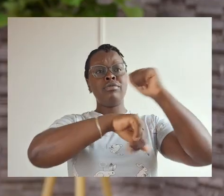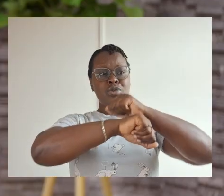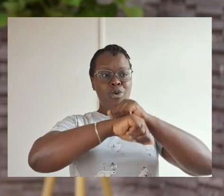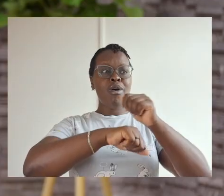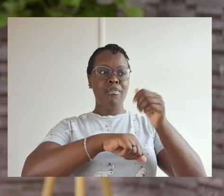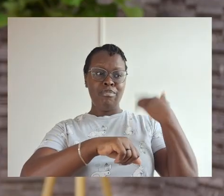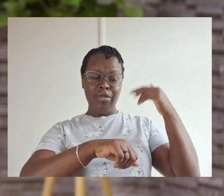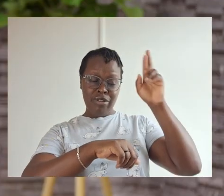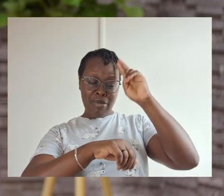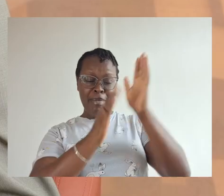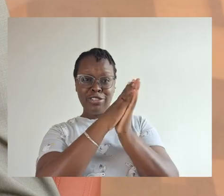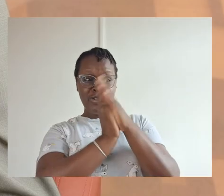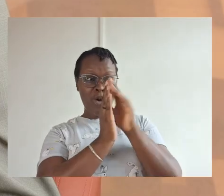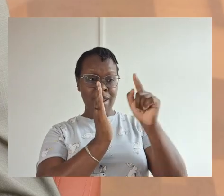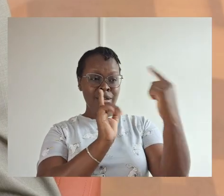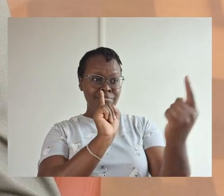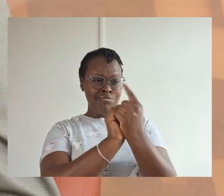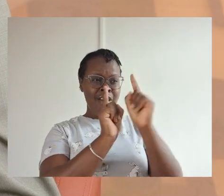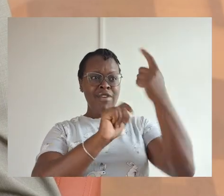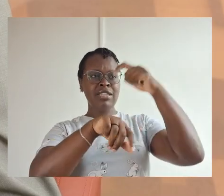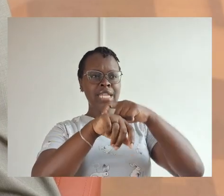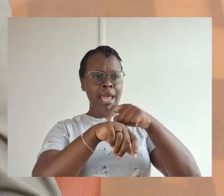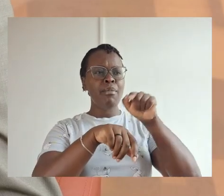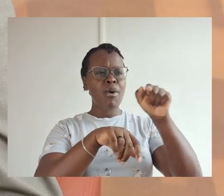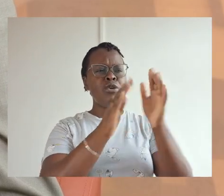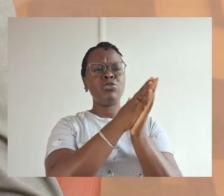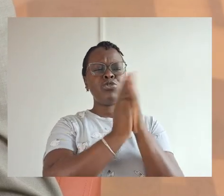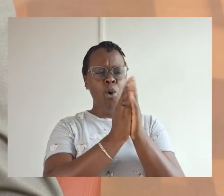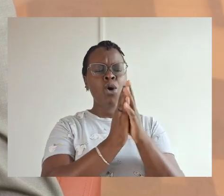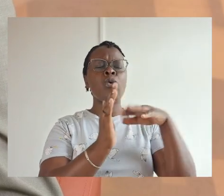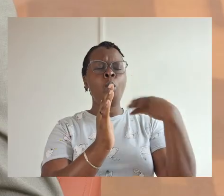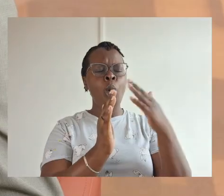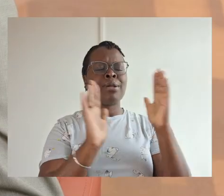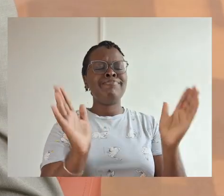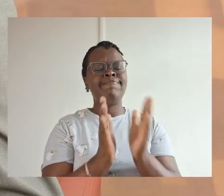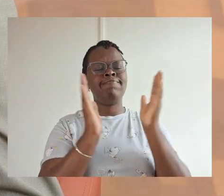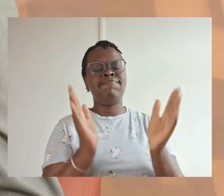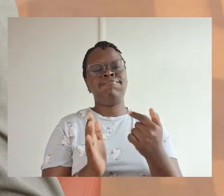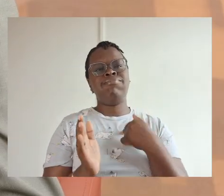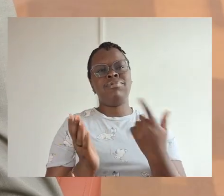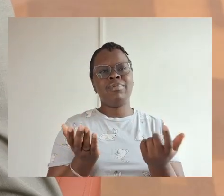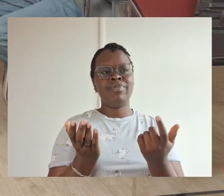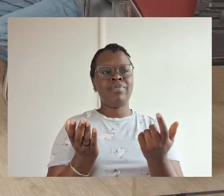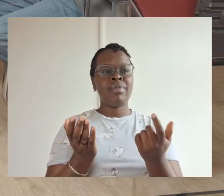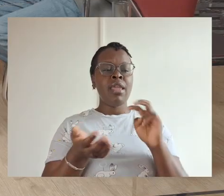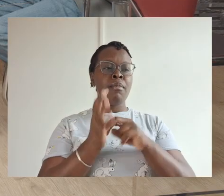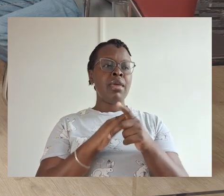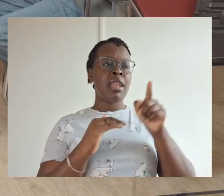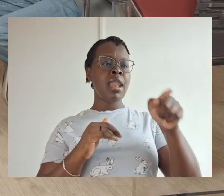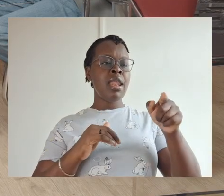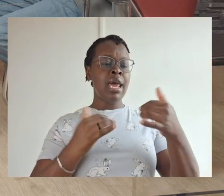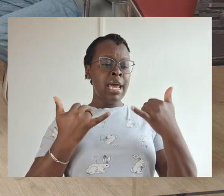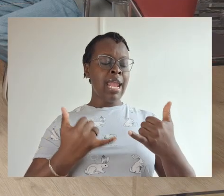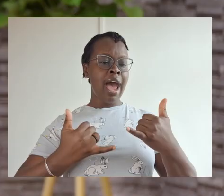school, but a student like her today have access to an audio of revised